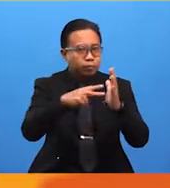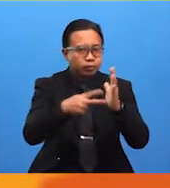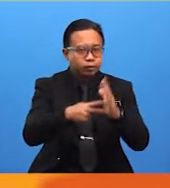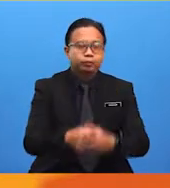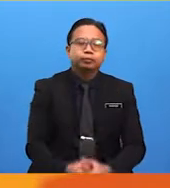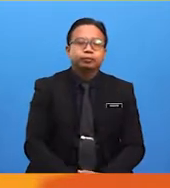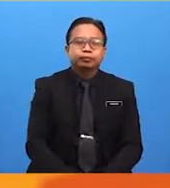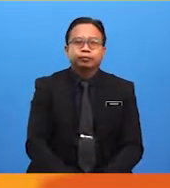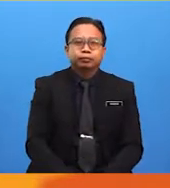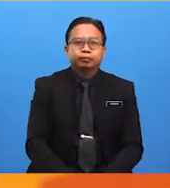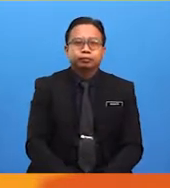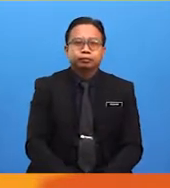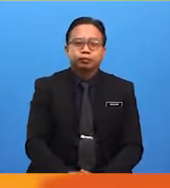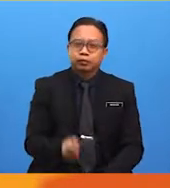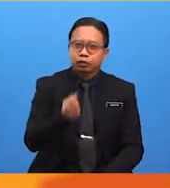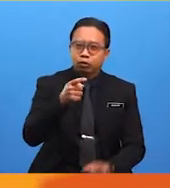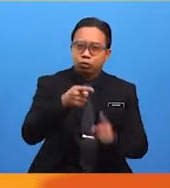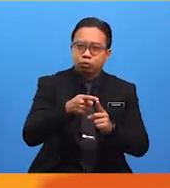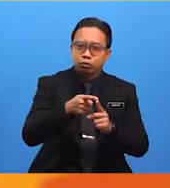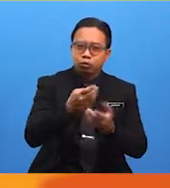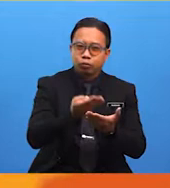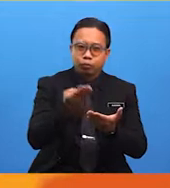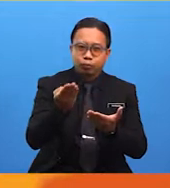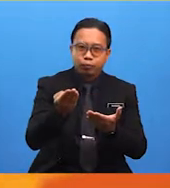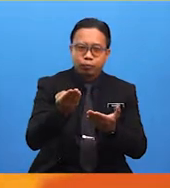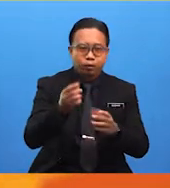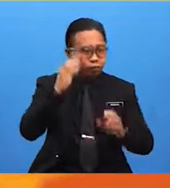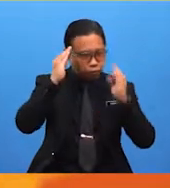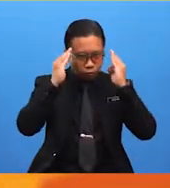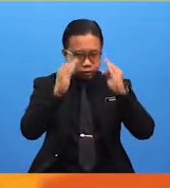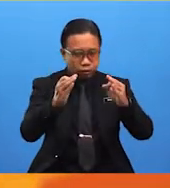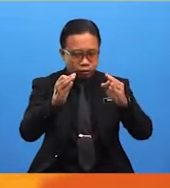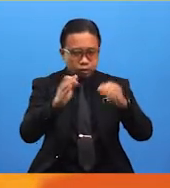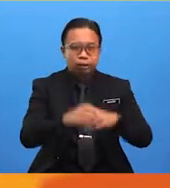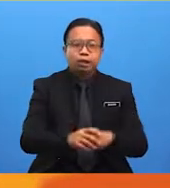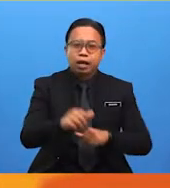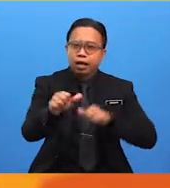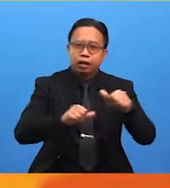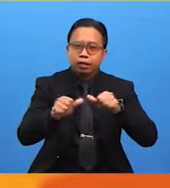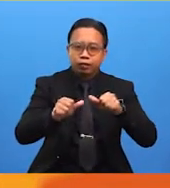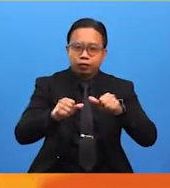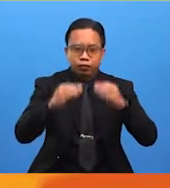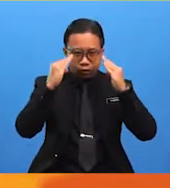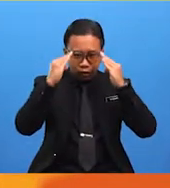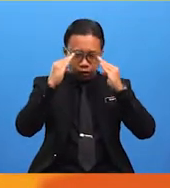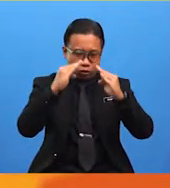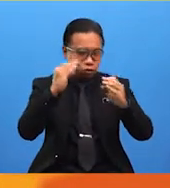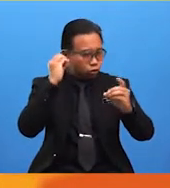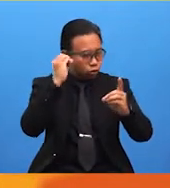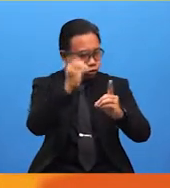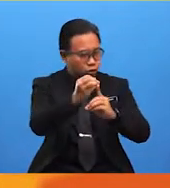It means to pay active attention to what is